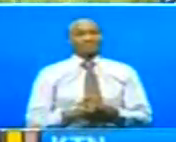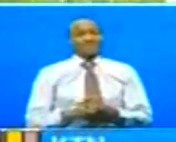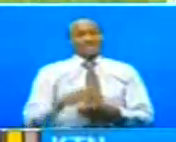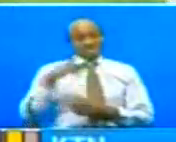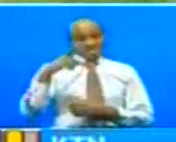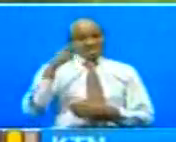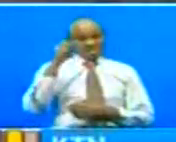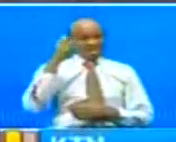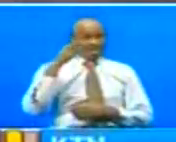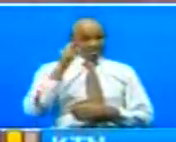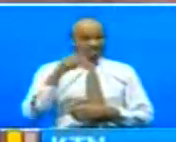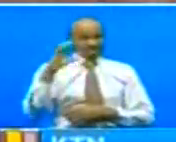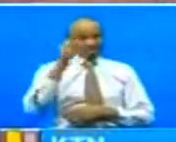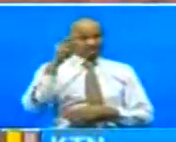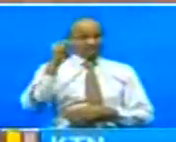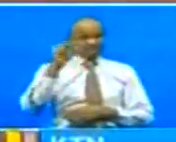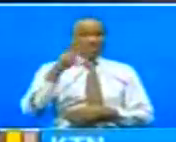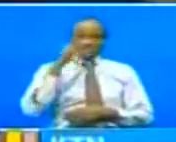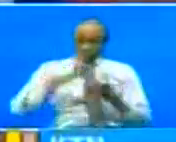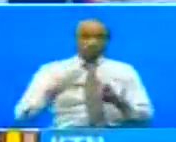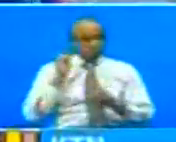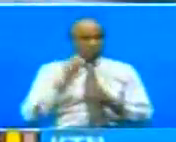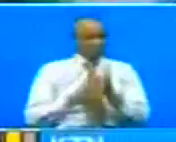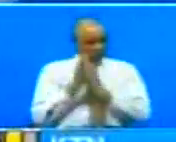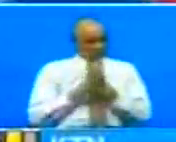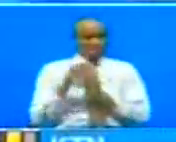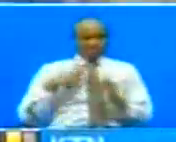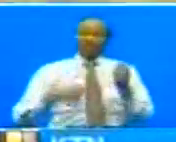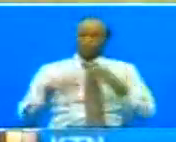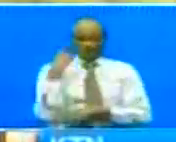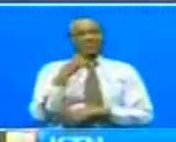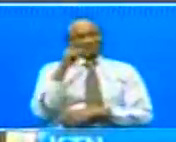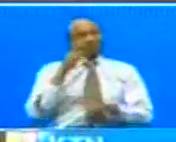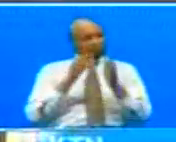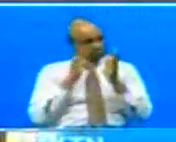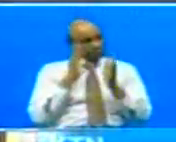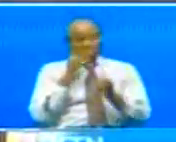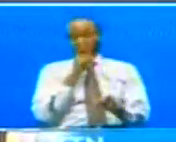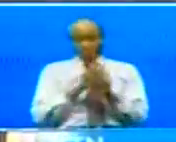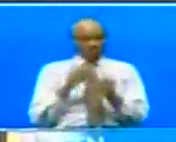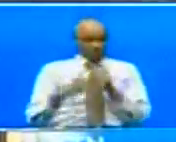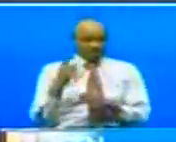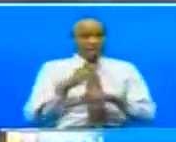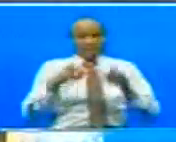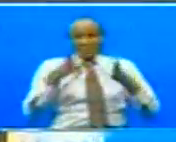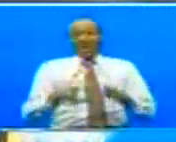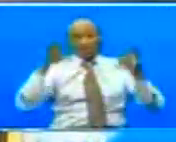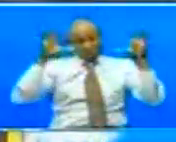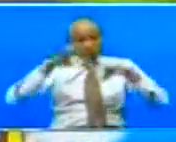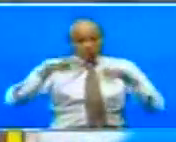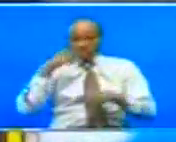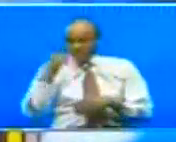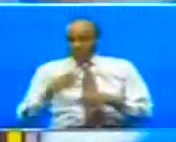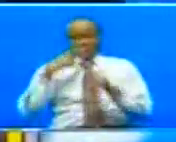KNRC defending champion Baldev Singh Chager remains determined to rack up his first win of the season. With the current heavy downpour, organizers